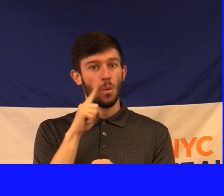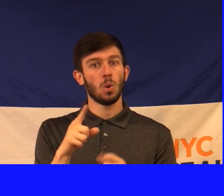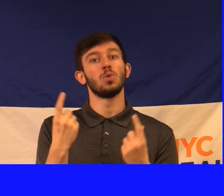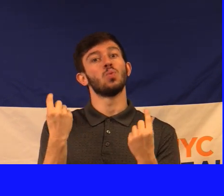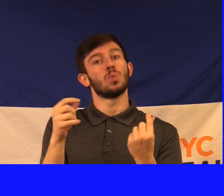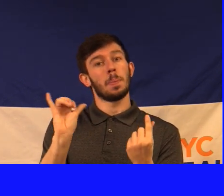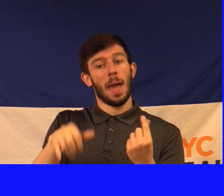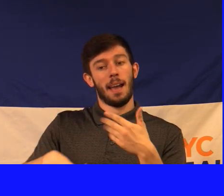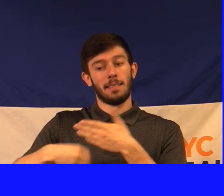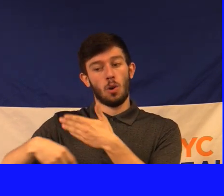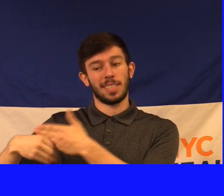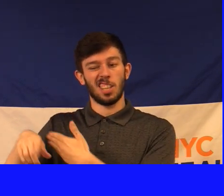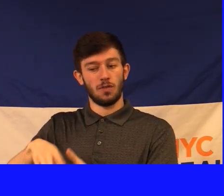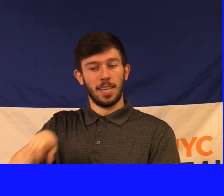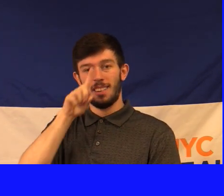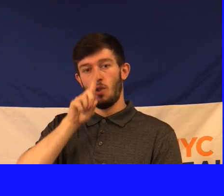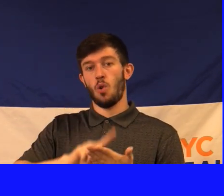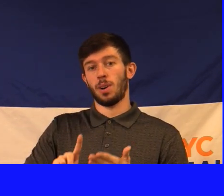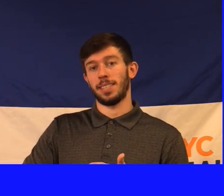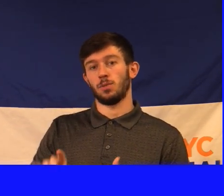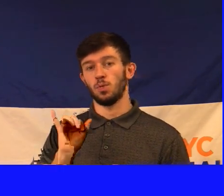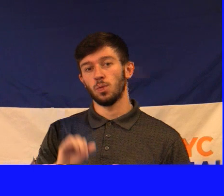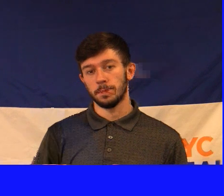conduct the auxiliary audits.